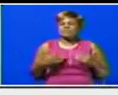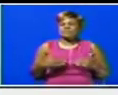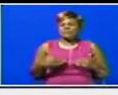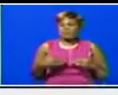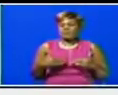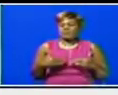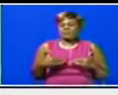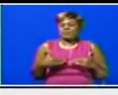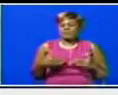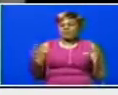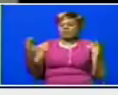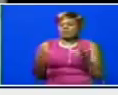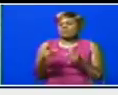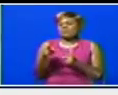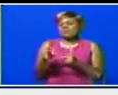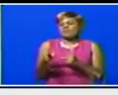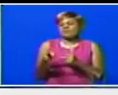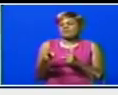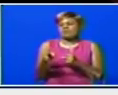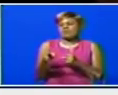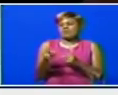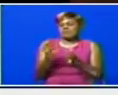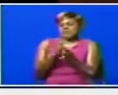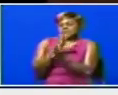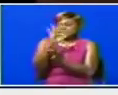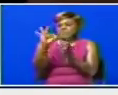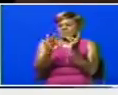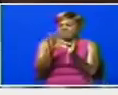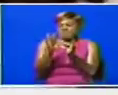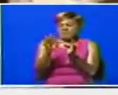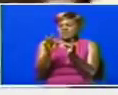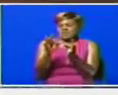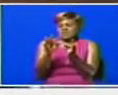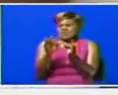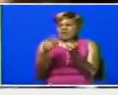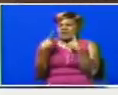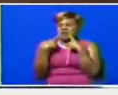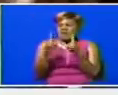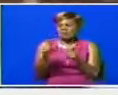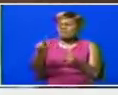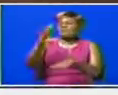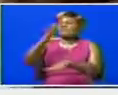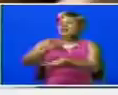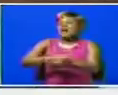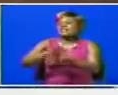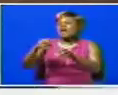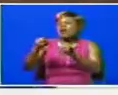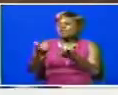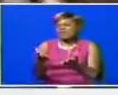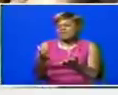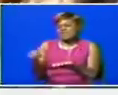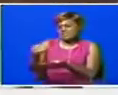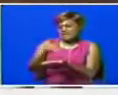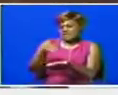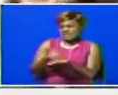in this category, this is where their specific results that they have scored in that particular polling